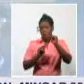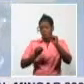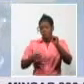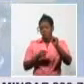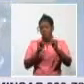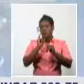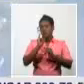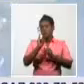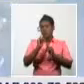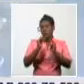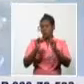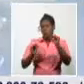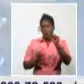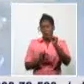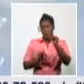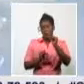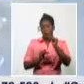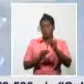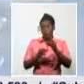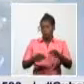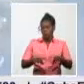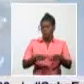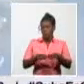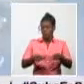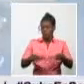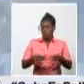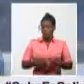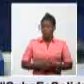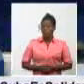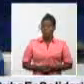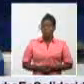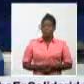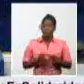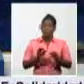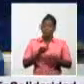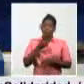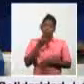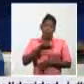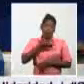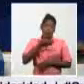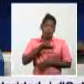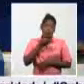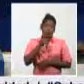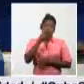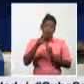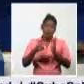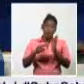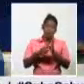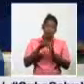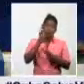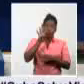per 100,000 inhabitants, and the remainder of the provinces are below 6 per